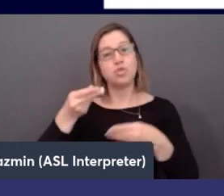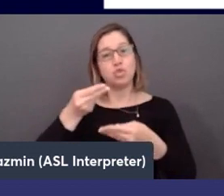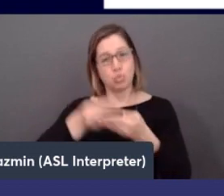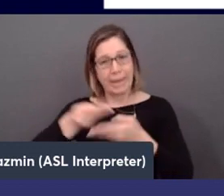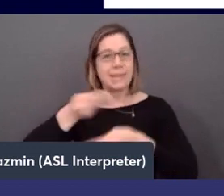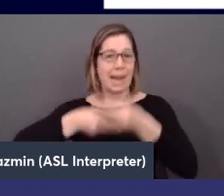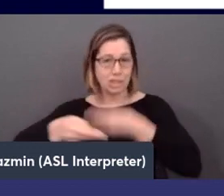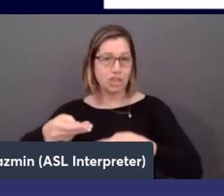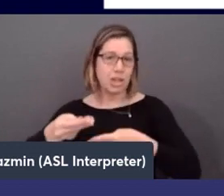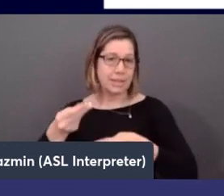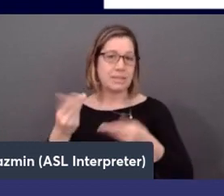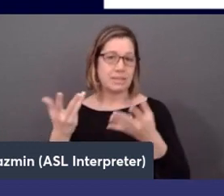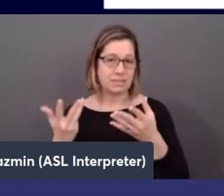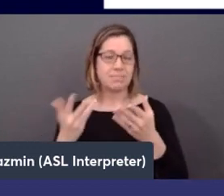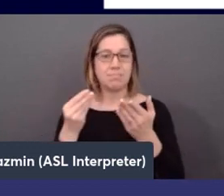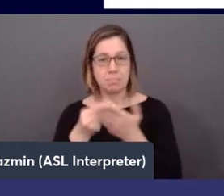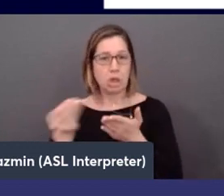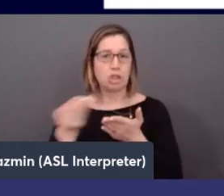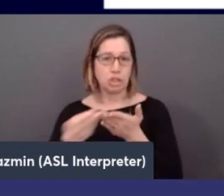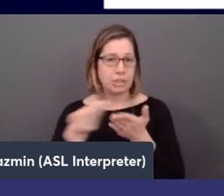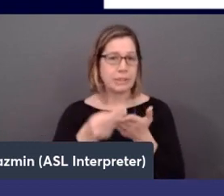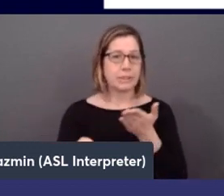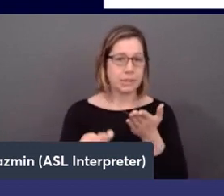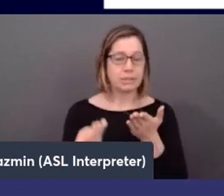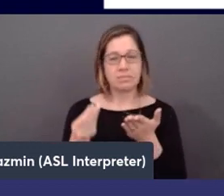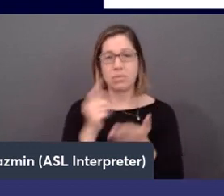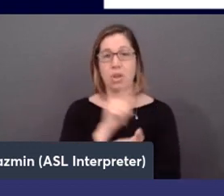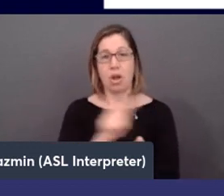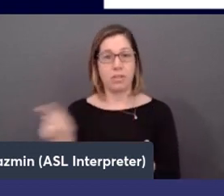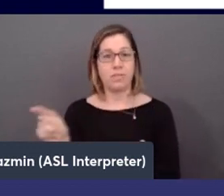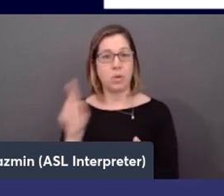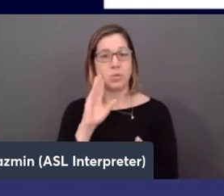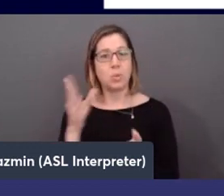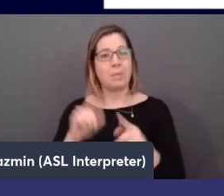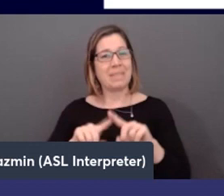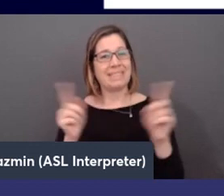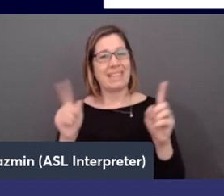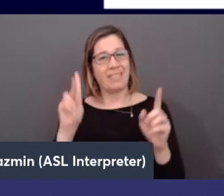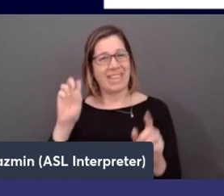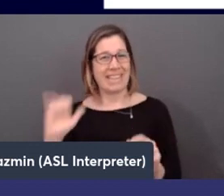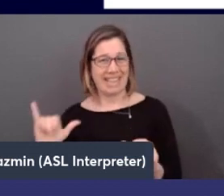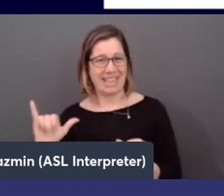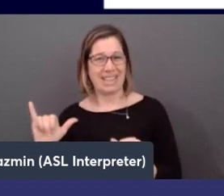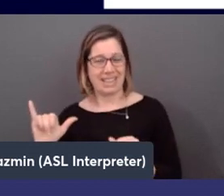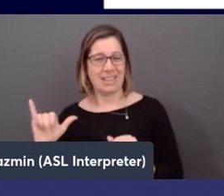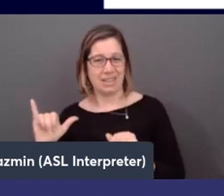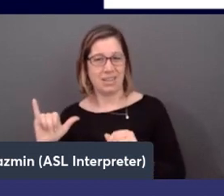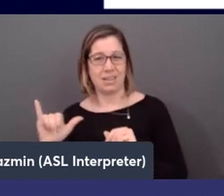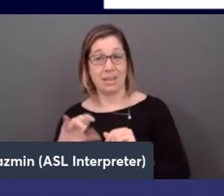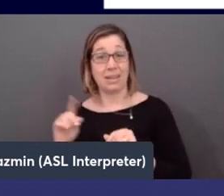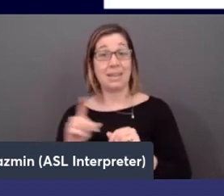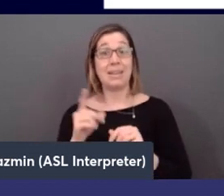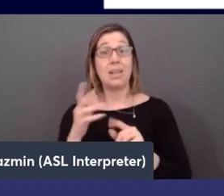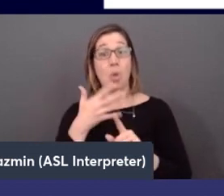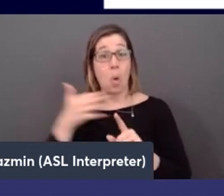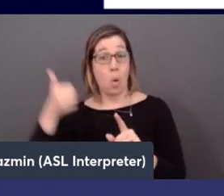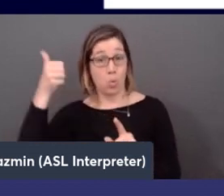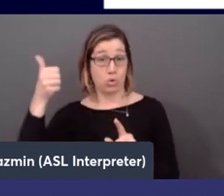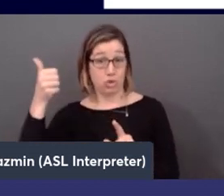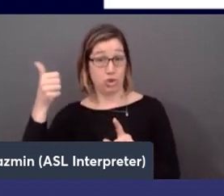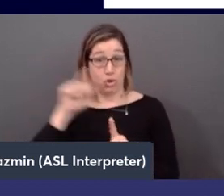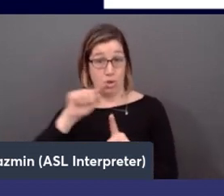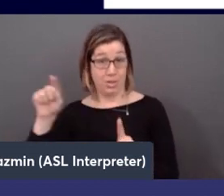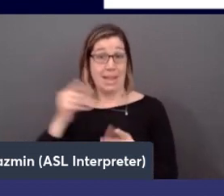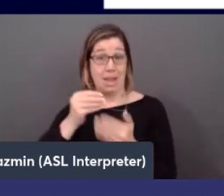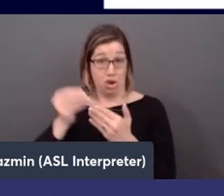uh, purchases. So all of those are going to be different keys, and the older they are, they're